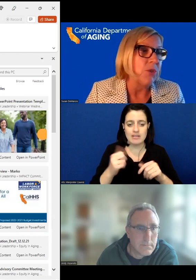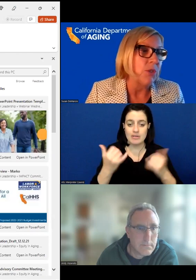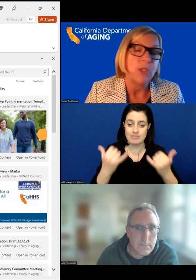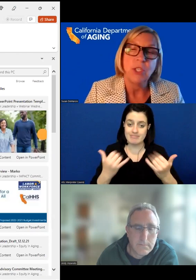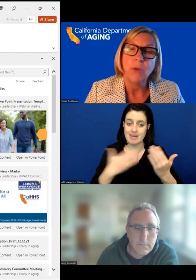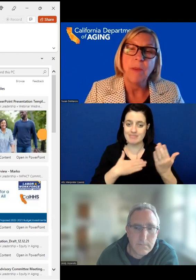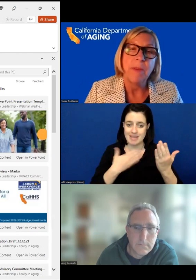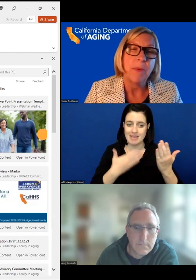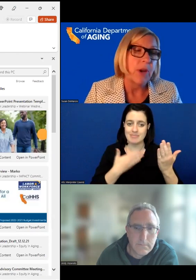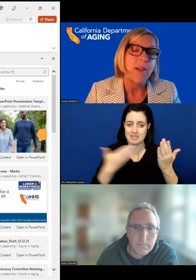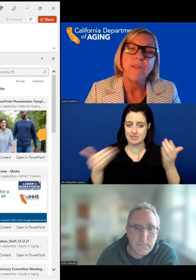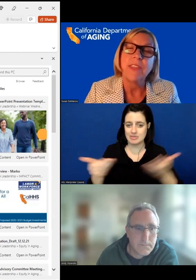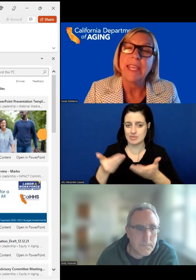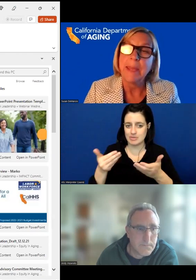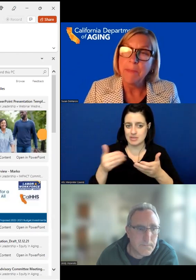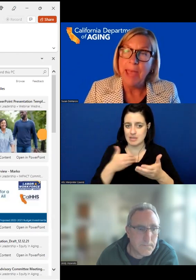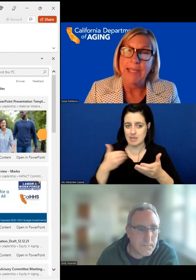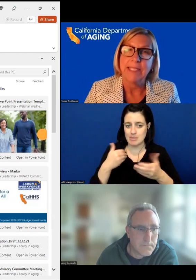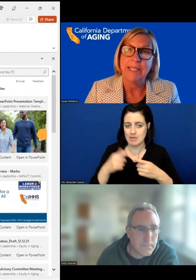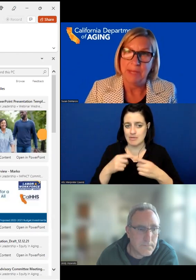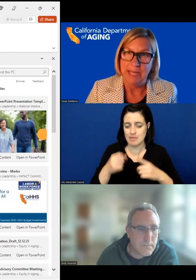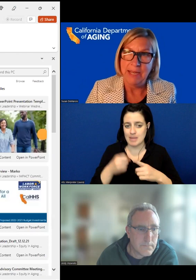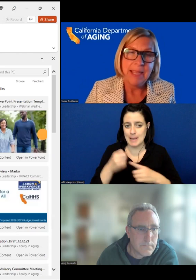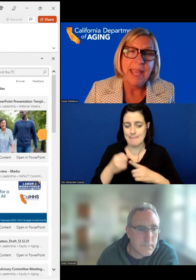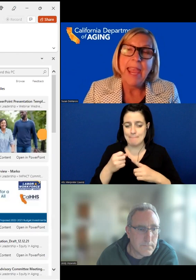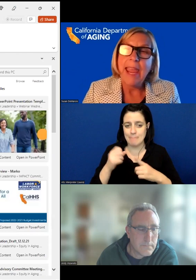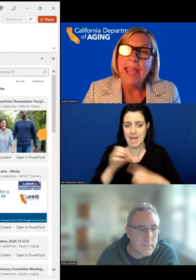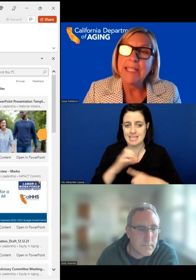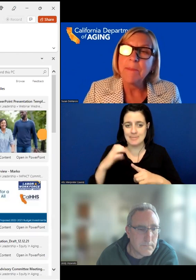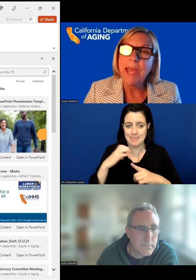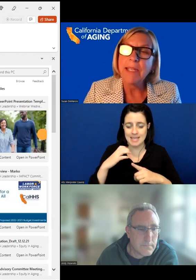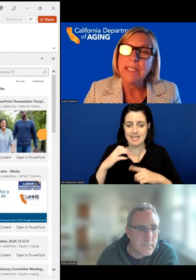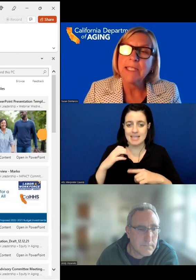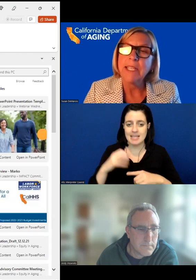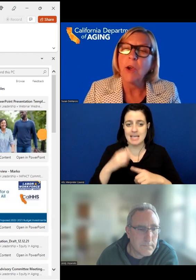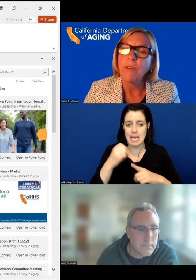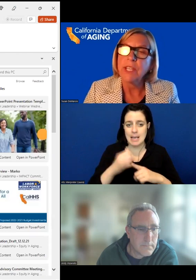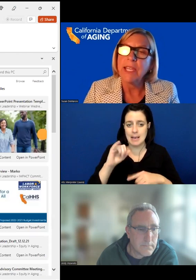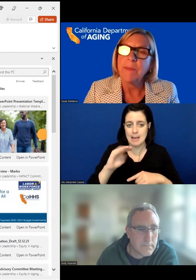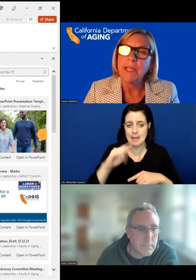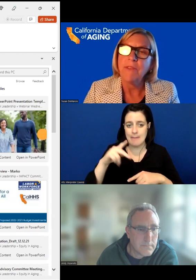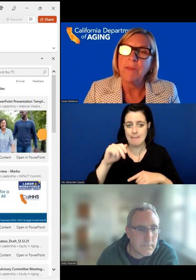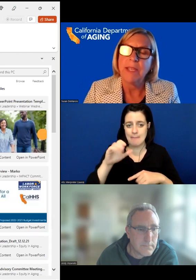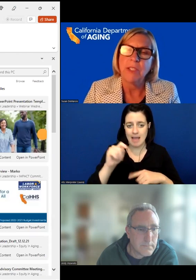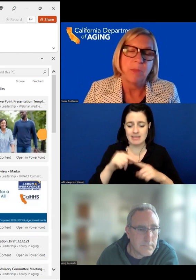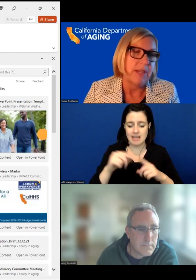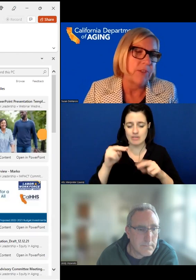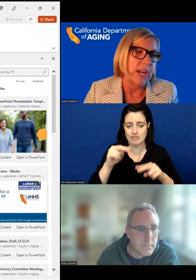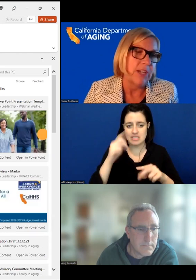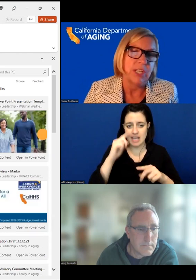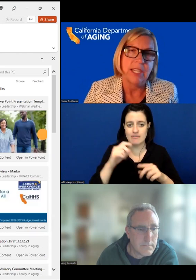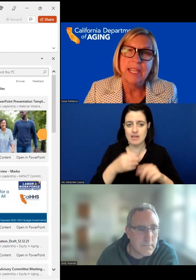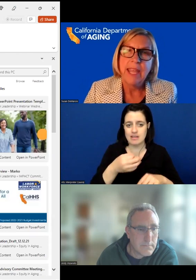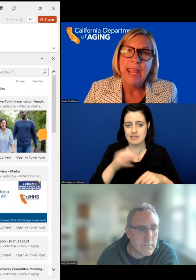to introduce to you a member of the Impact Committee. And Impact is the Oversight Committee for the Master Plan